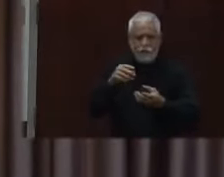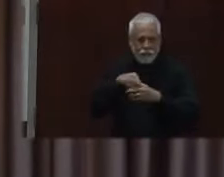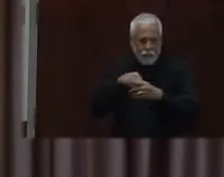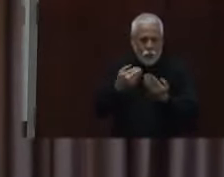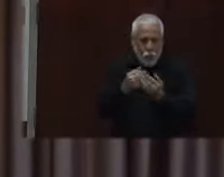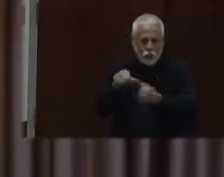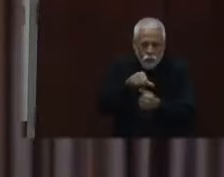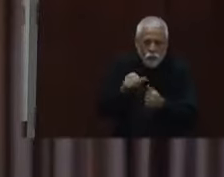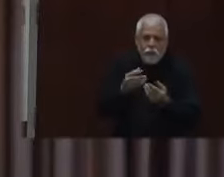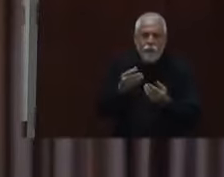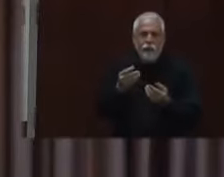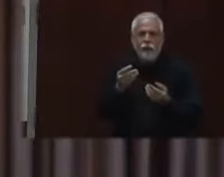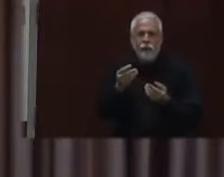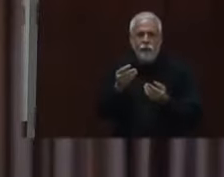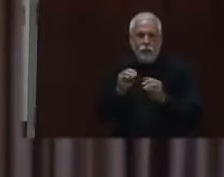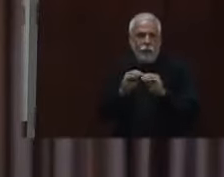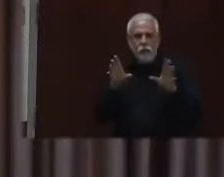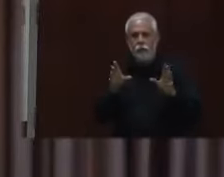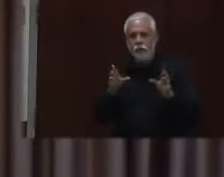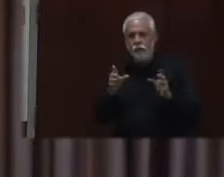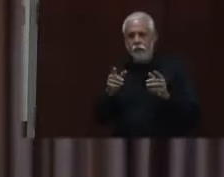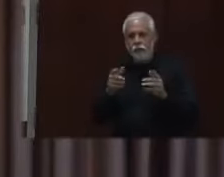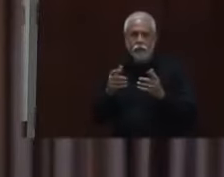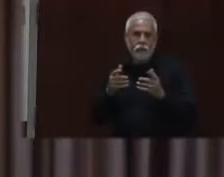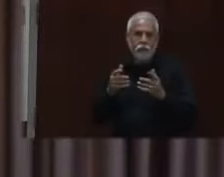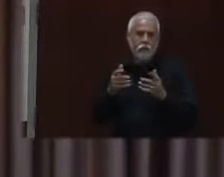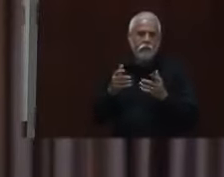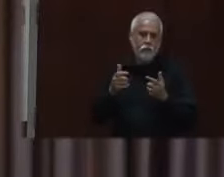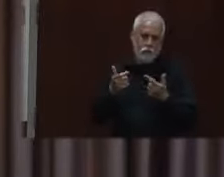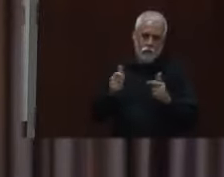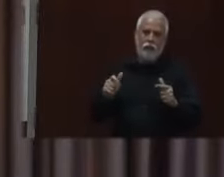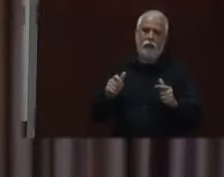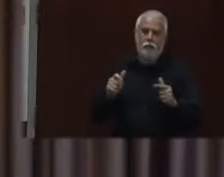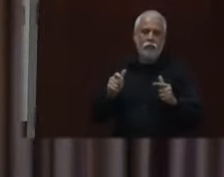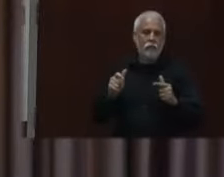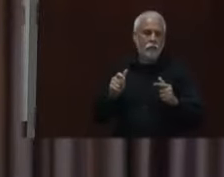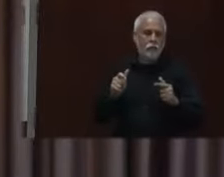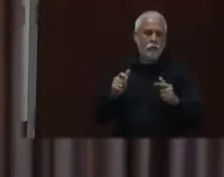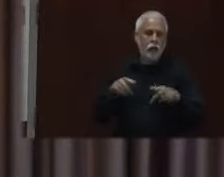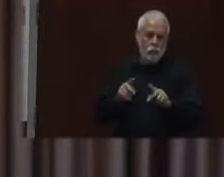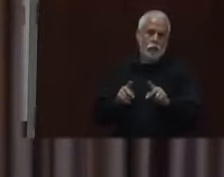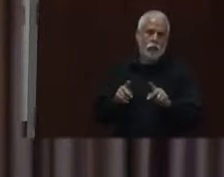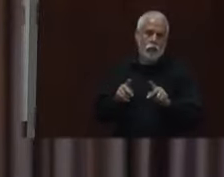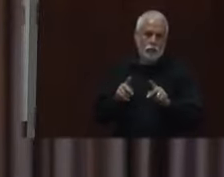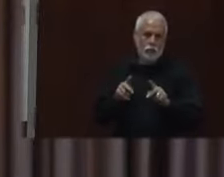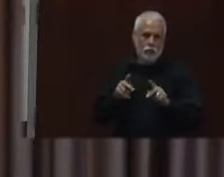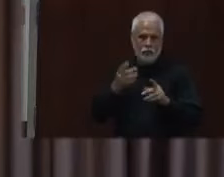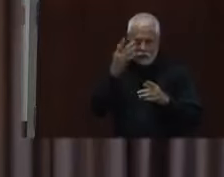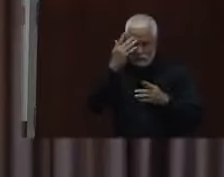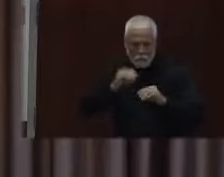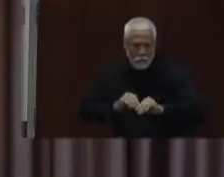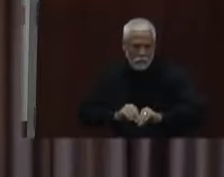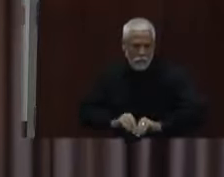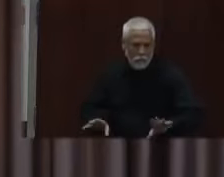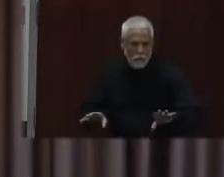close proximity, and that's obviously a lot more favorable environment for transmission than when people are